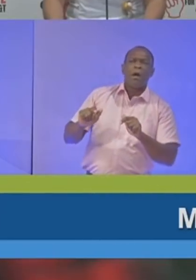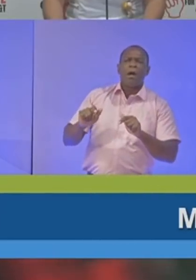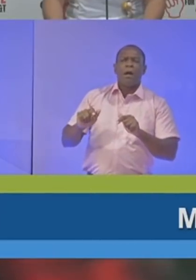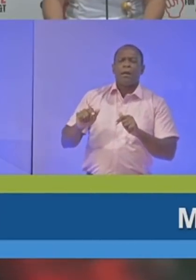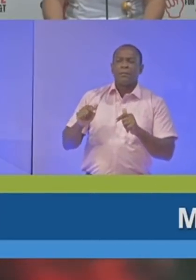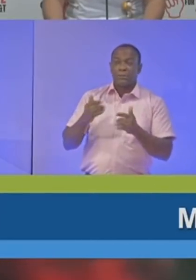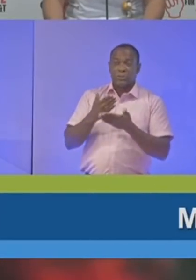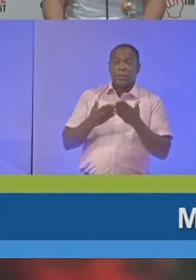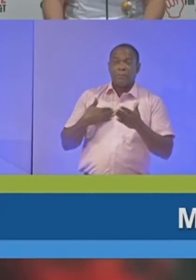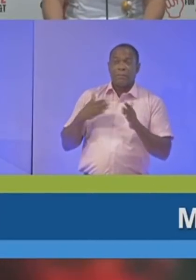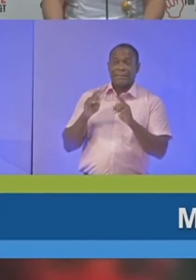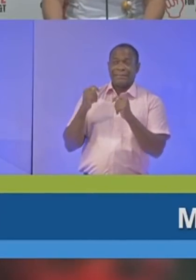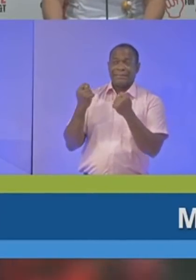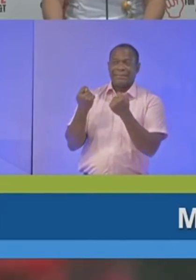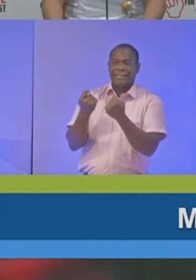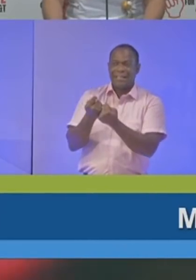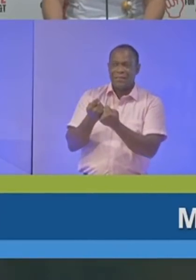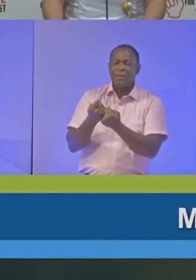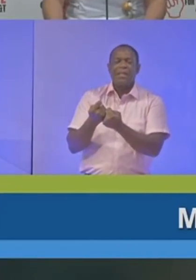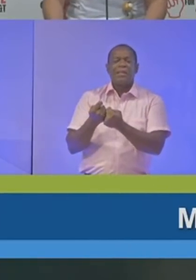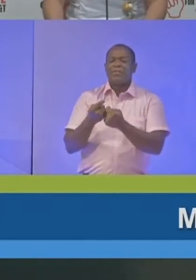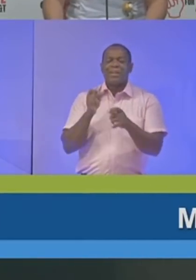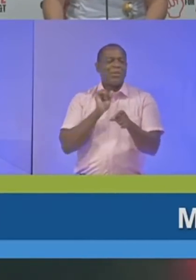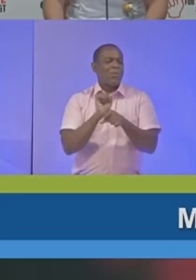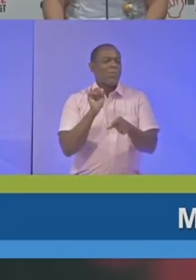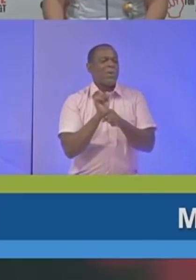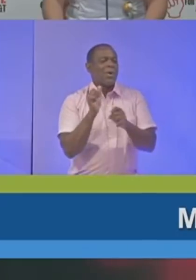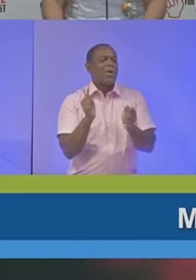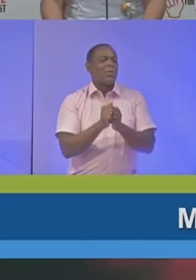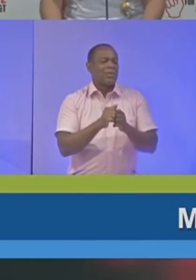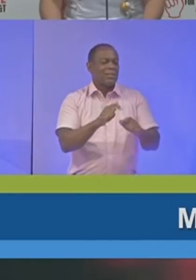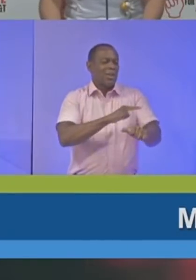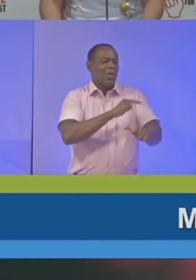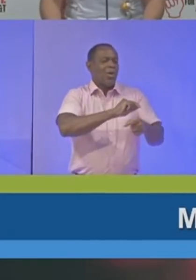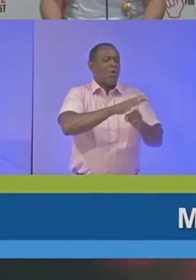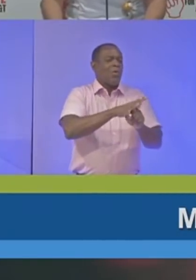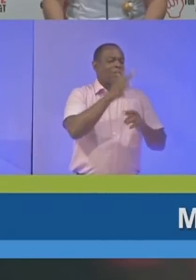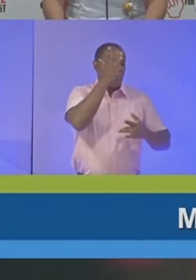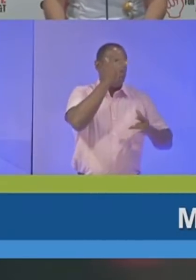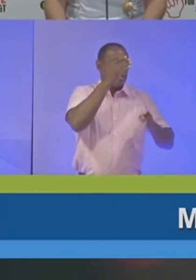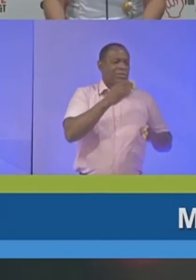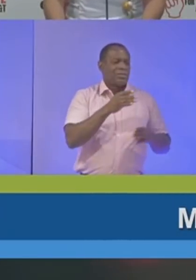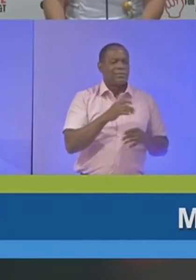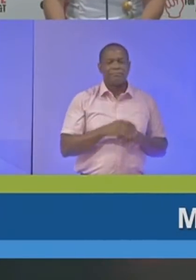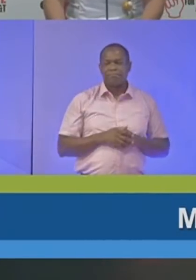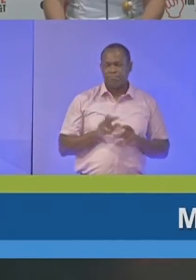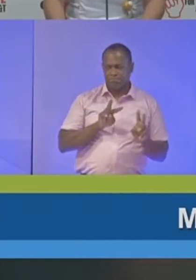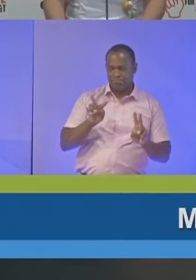gone the extra mile to put a smile on the faces of their patients.